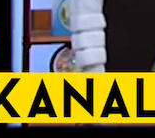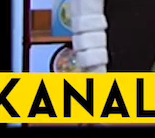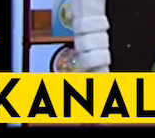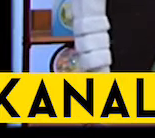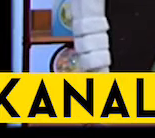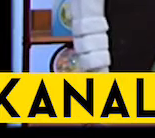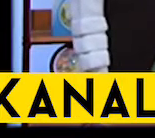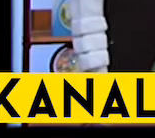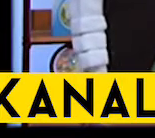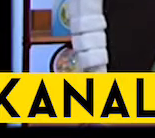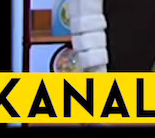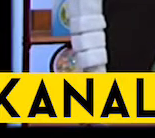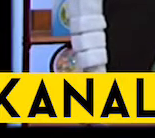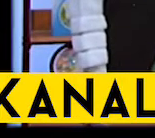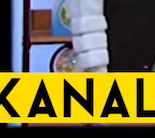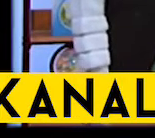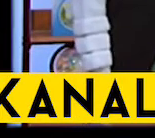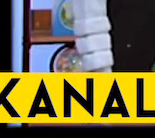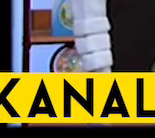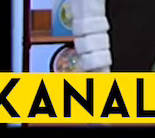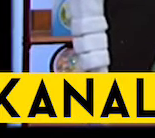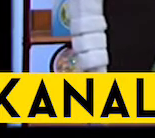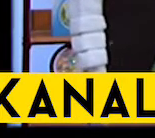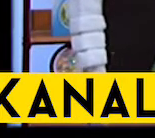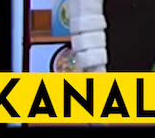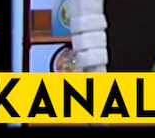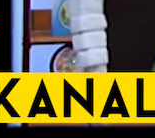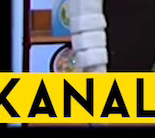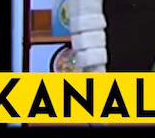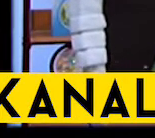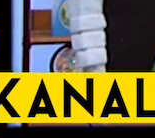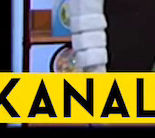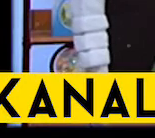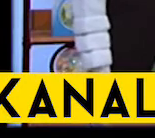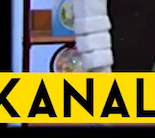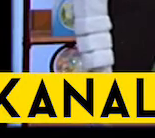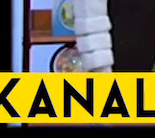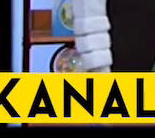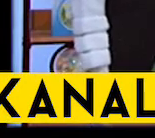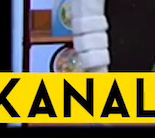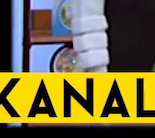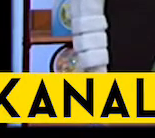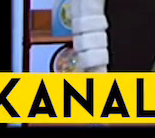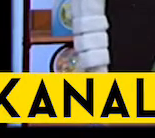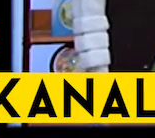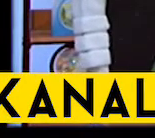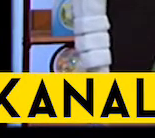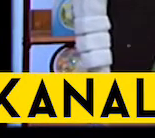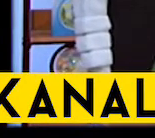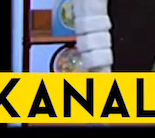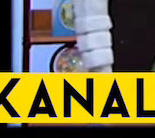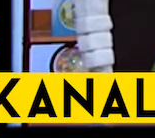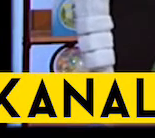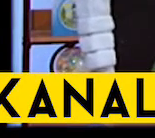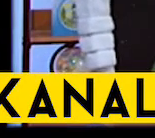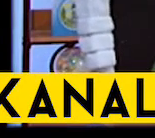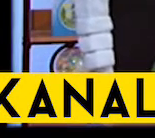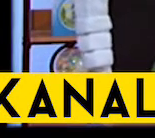a part of speech. And adverbs describe a verb, another adverb, or an adjective.